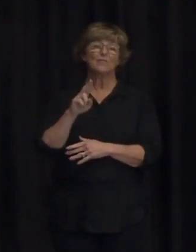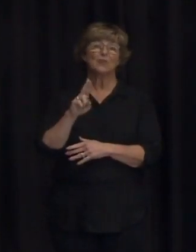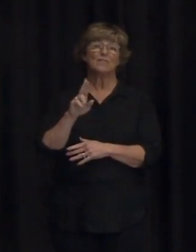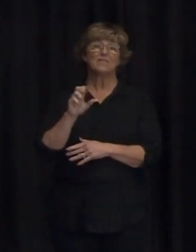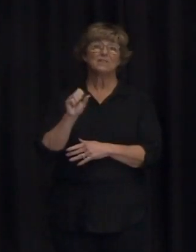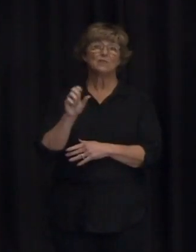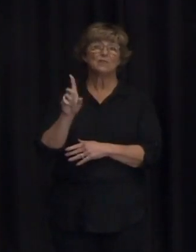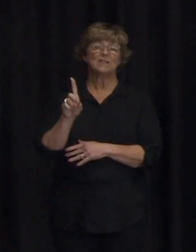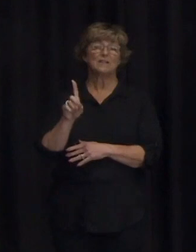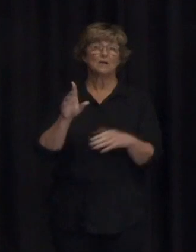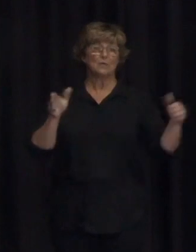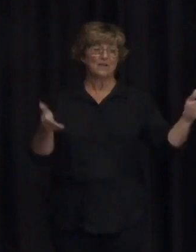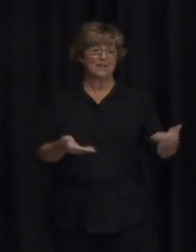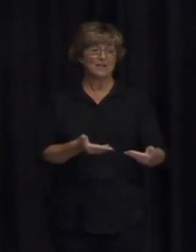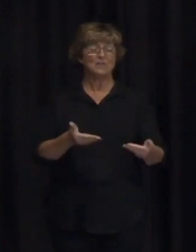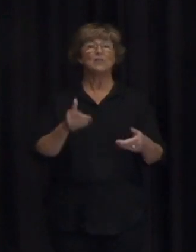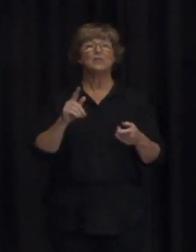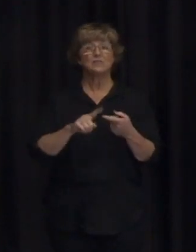introduce Assemblyman Cooper.